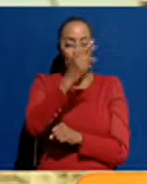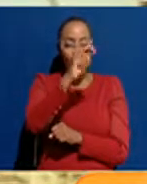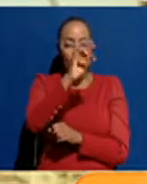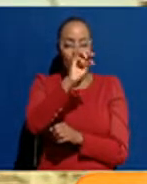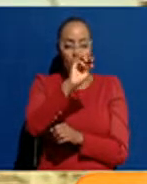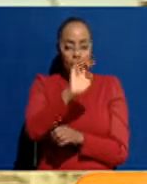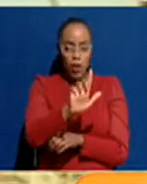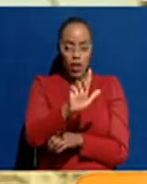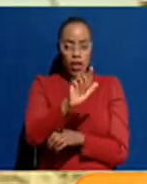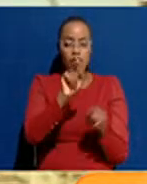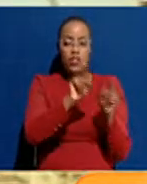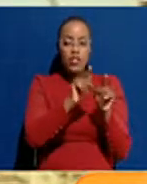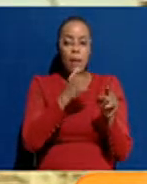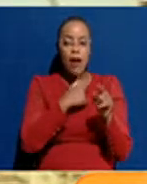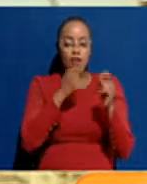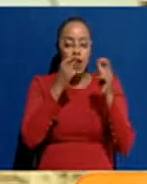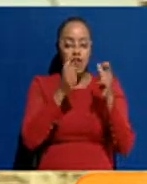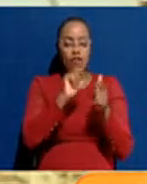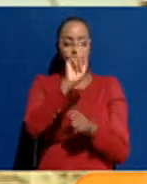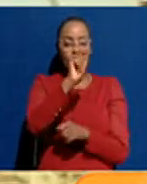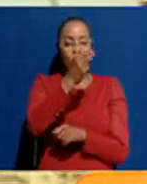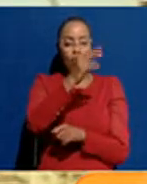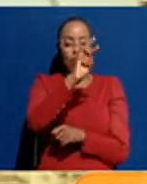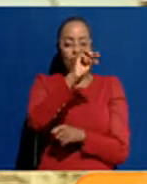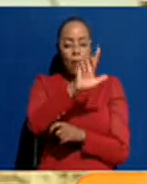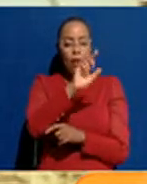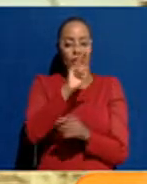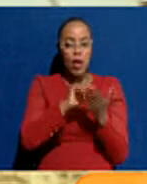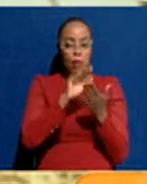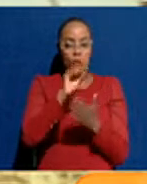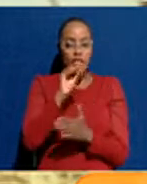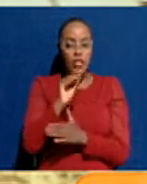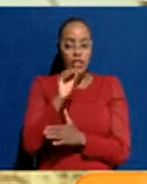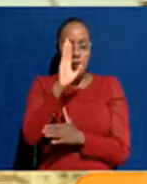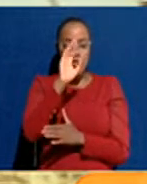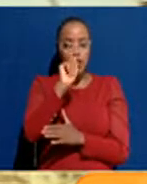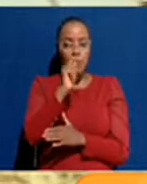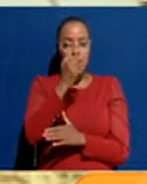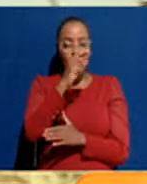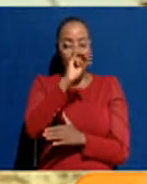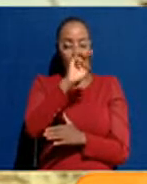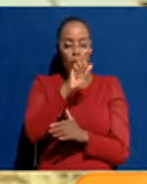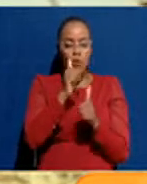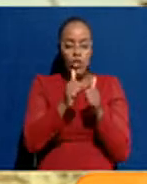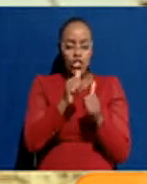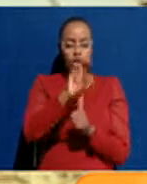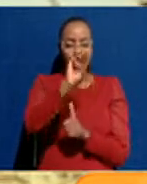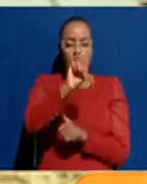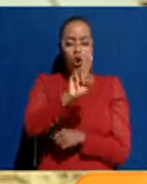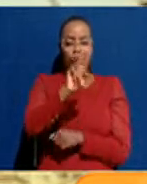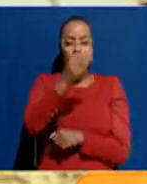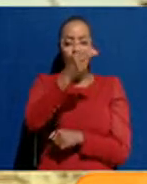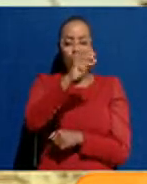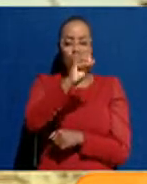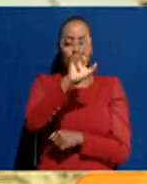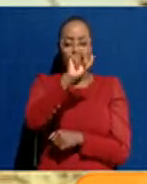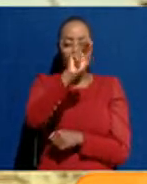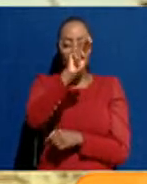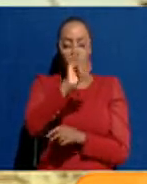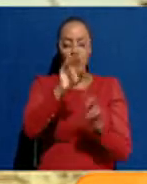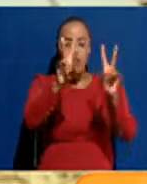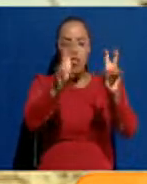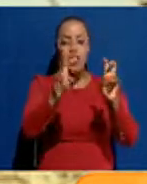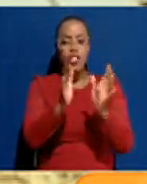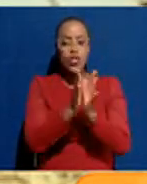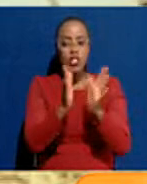have a few thermal. In fact, the most expensive thermal in the country is Moroni GT, which is owned by KenGen. So the whole issue is